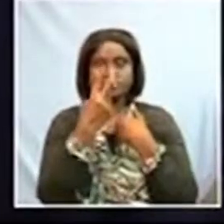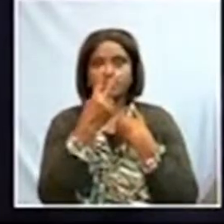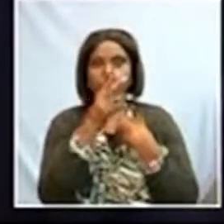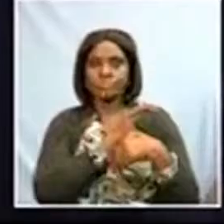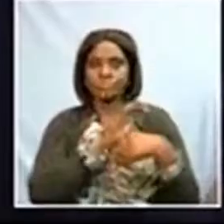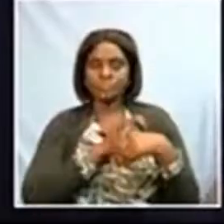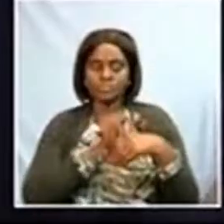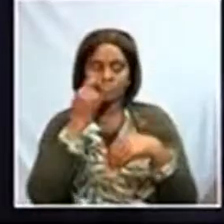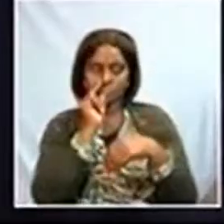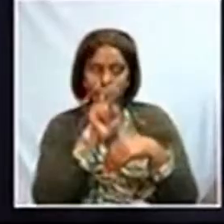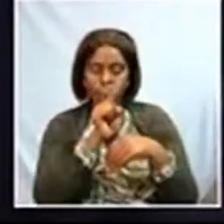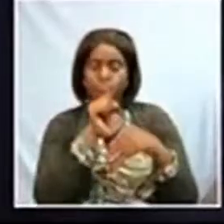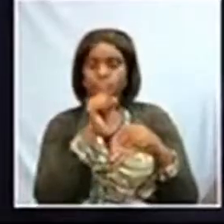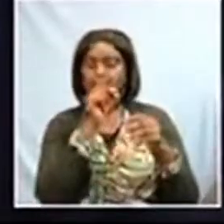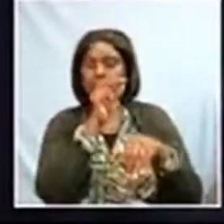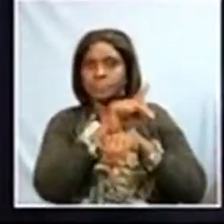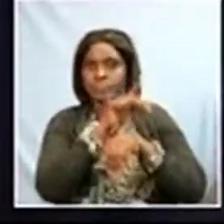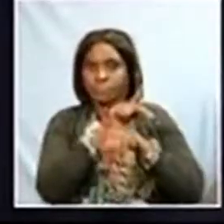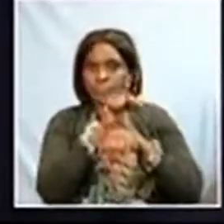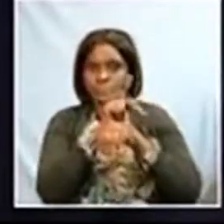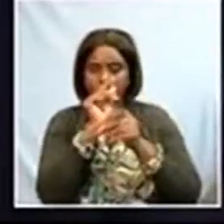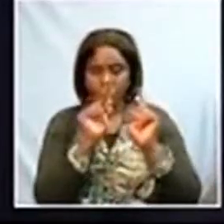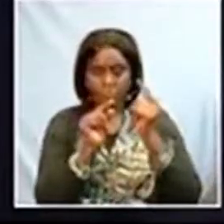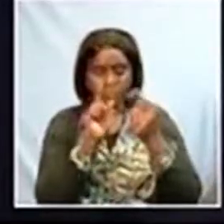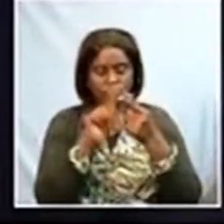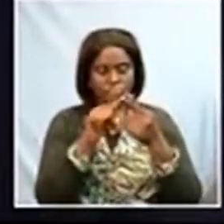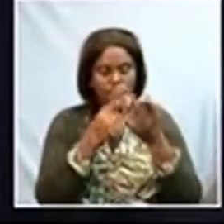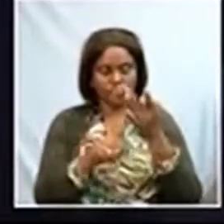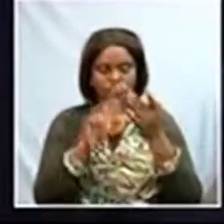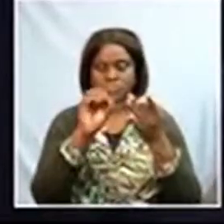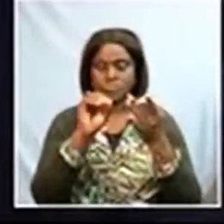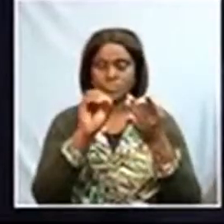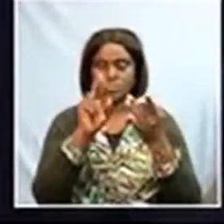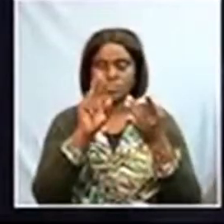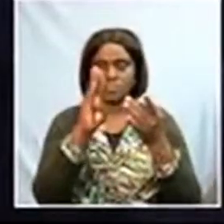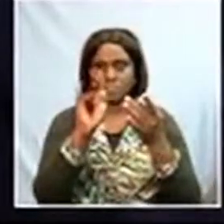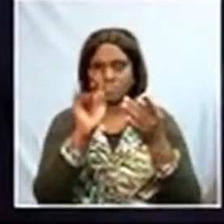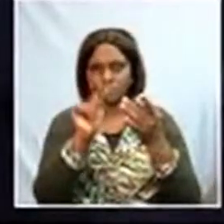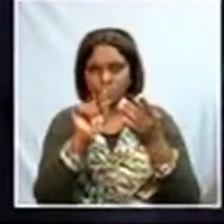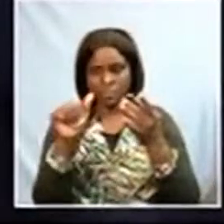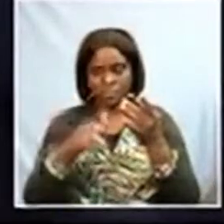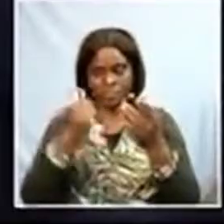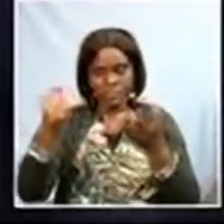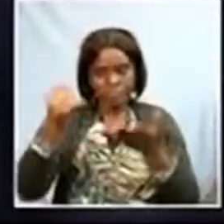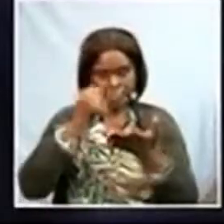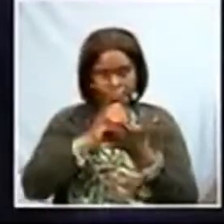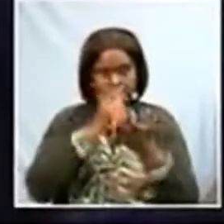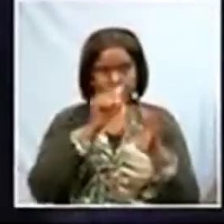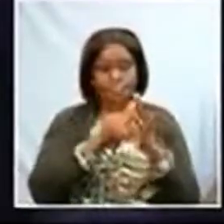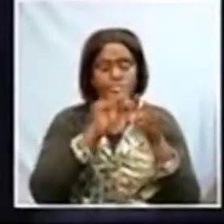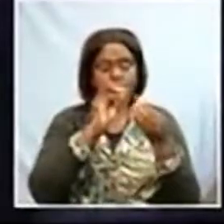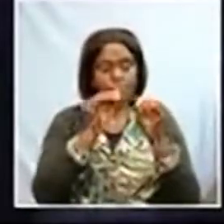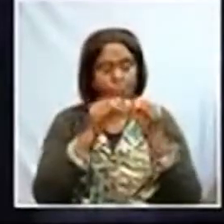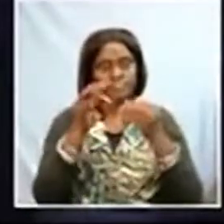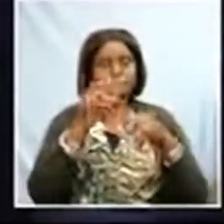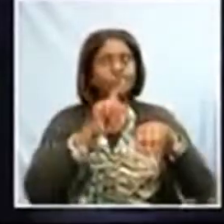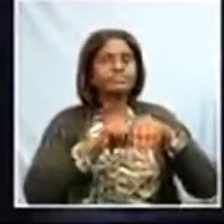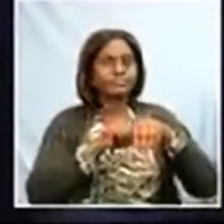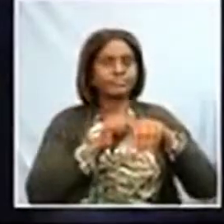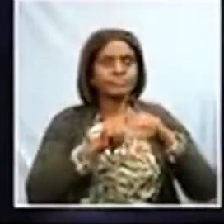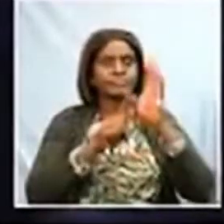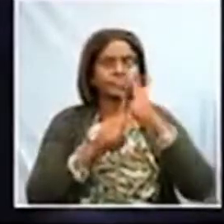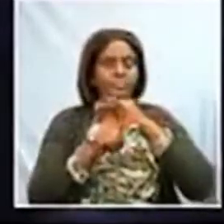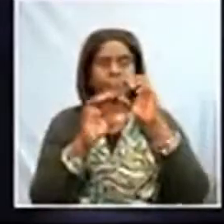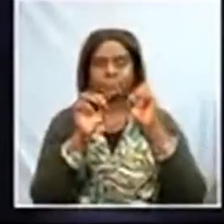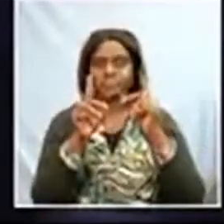contractors for this particular contract. So the first one being Orbit, we engaged them on a number of occasions,